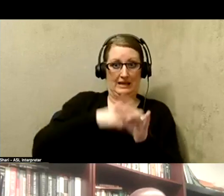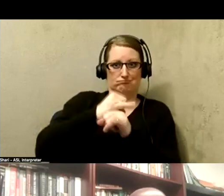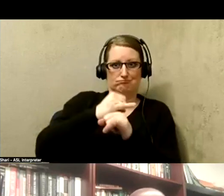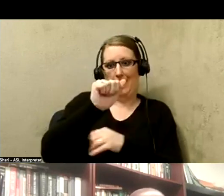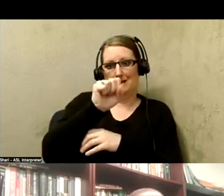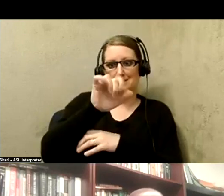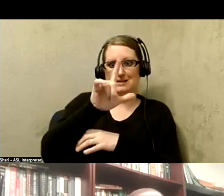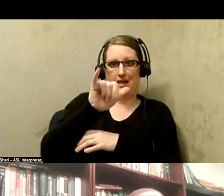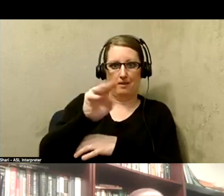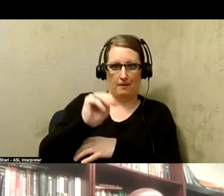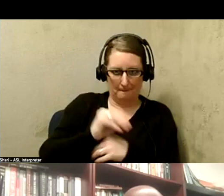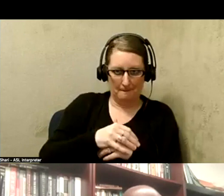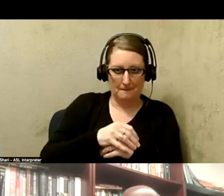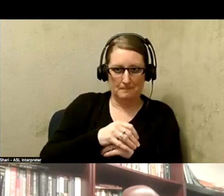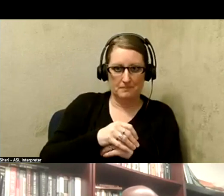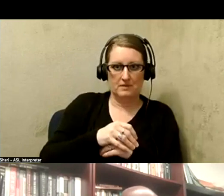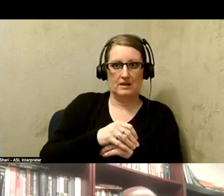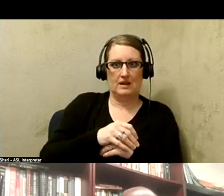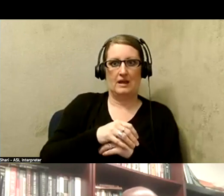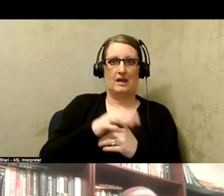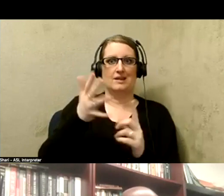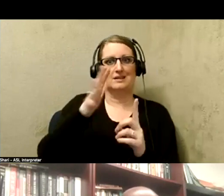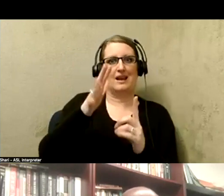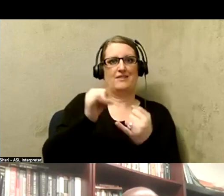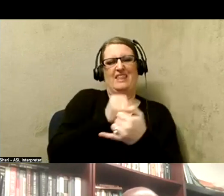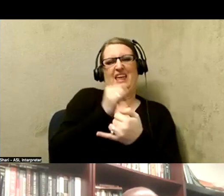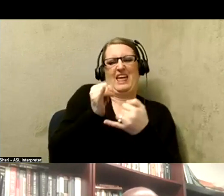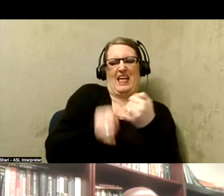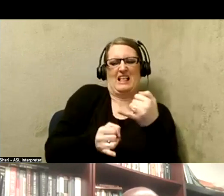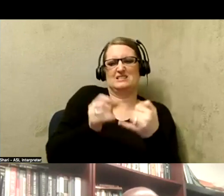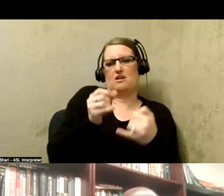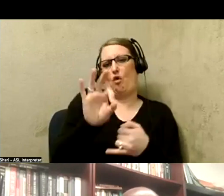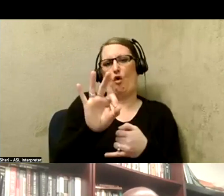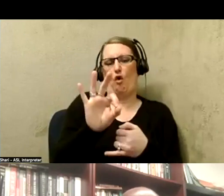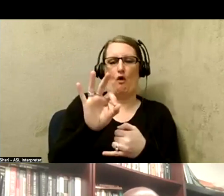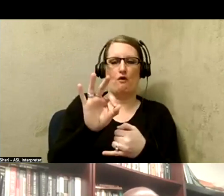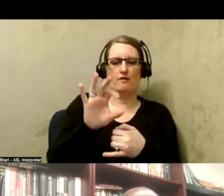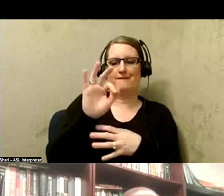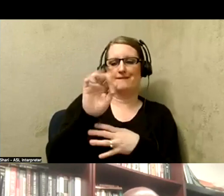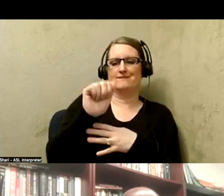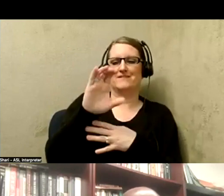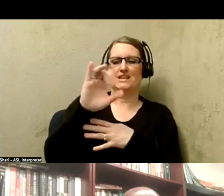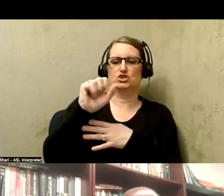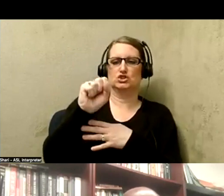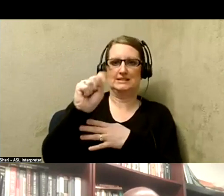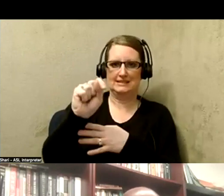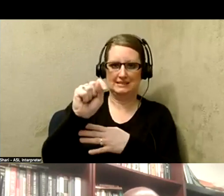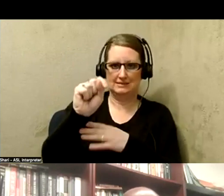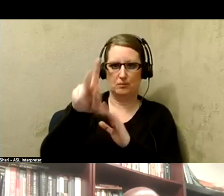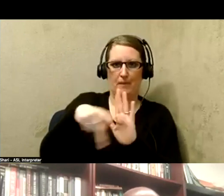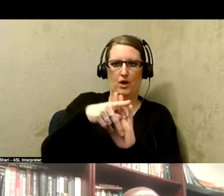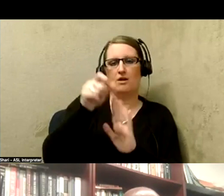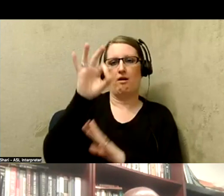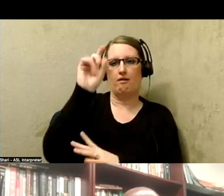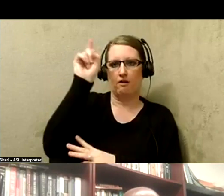of at the tail end of the fascist period of government in